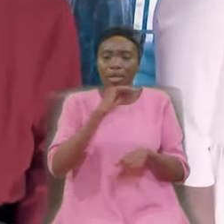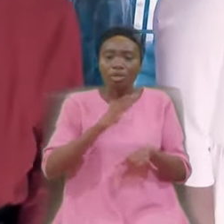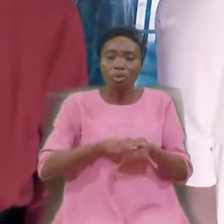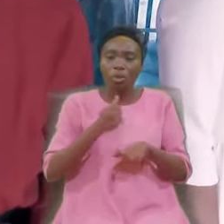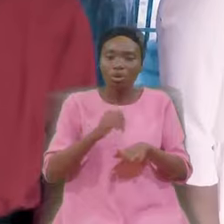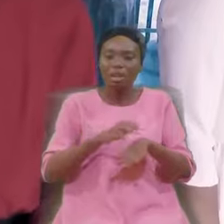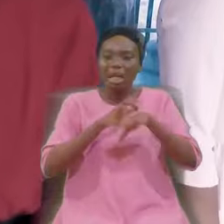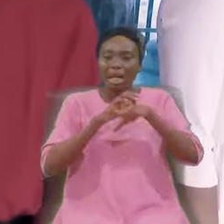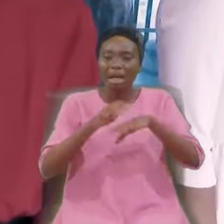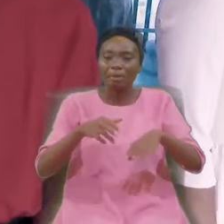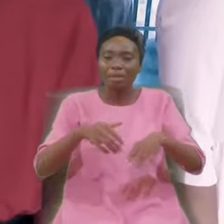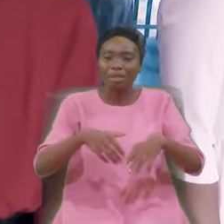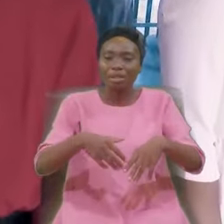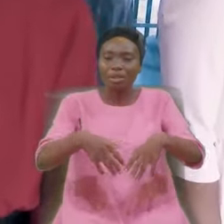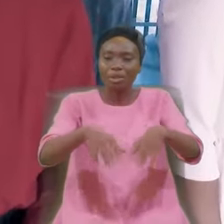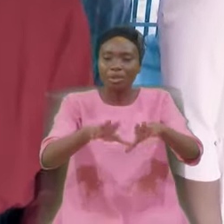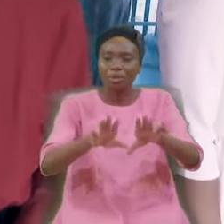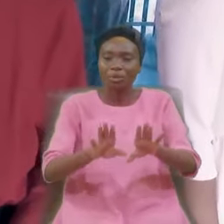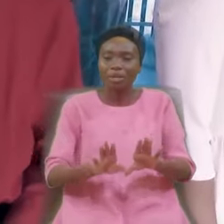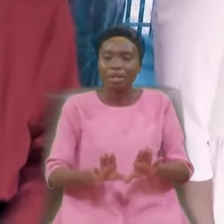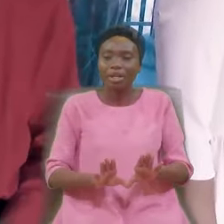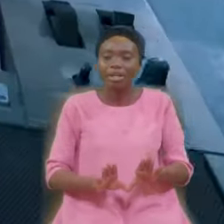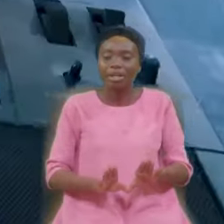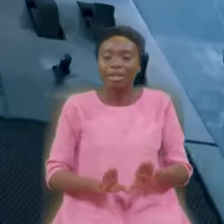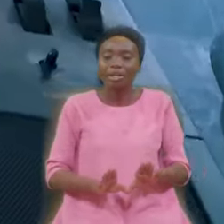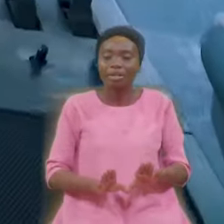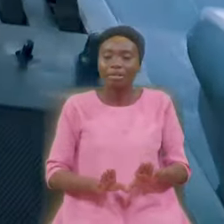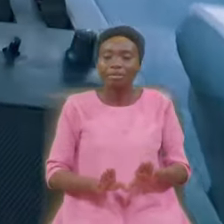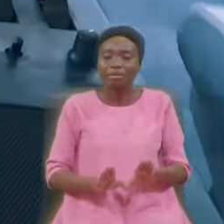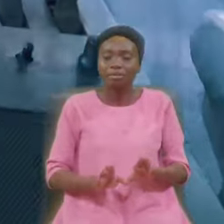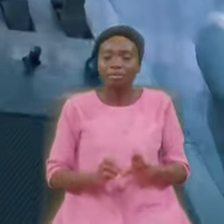an empty grave.